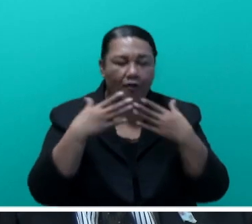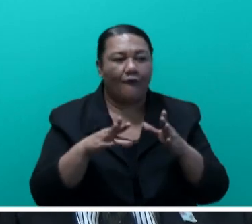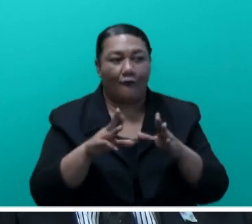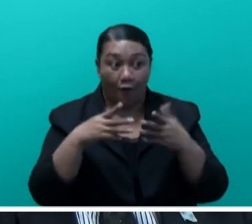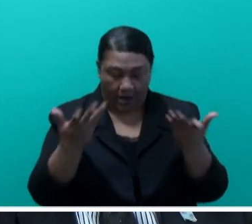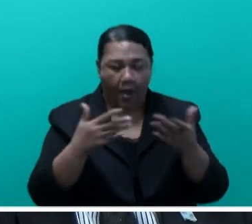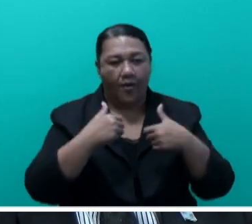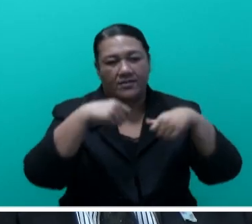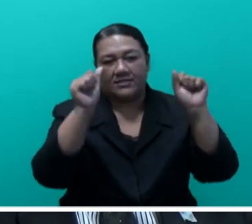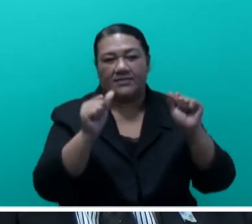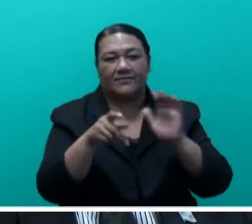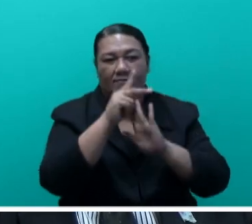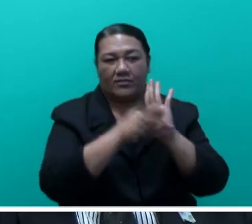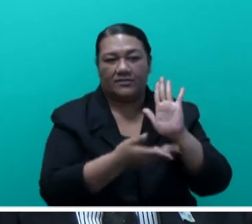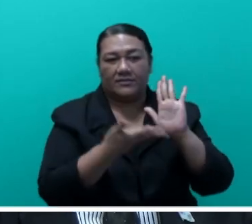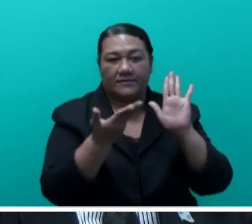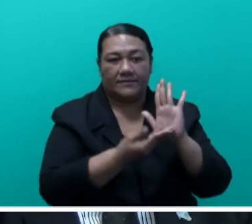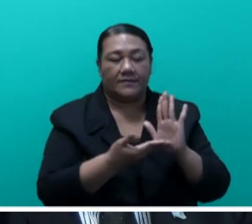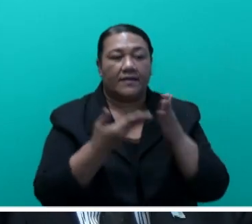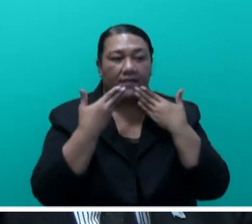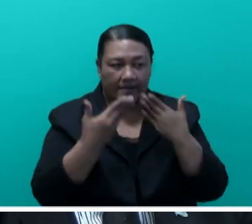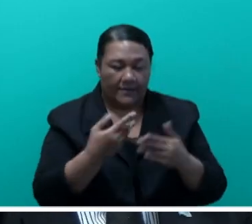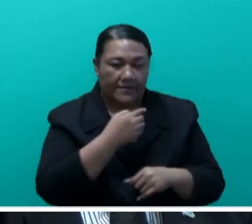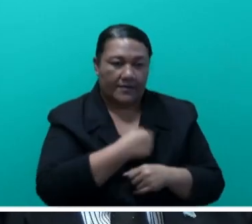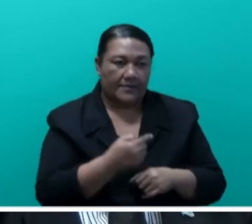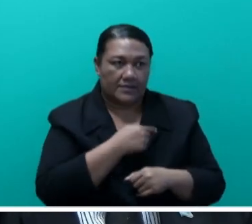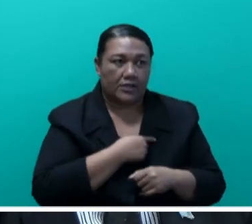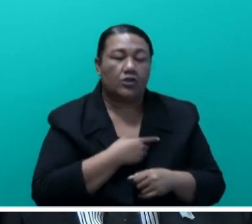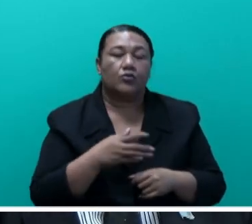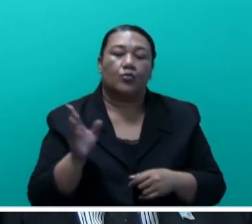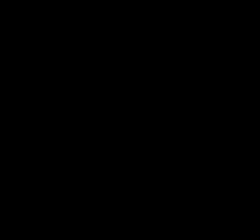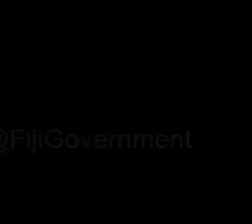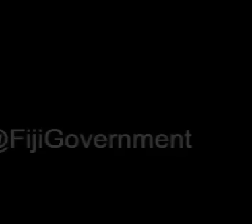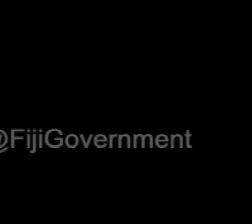thank you, honourable members, for your attention and commitment to this important initiative.